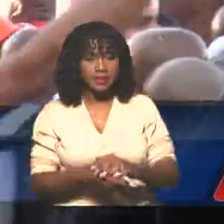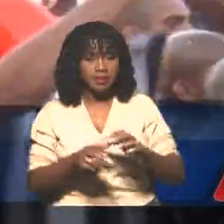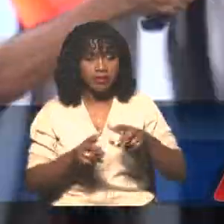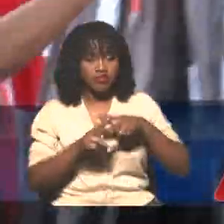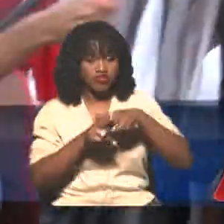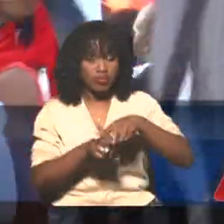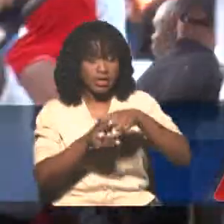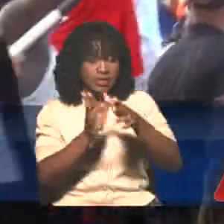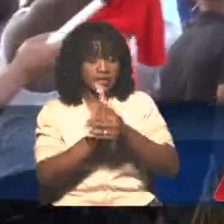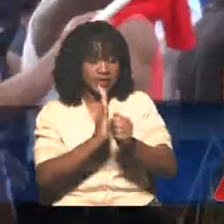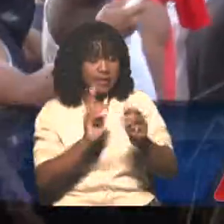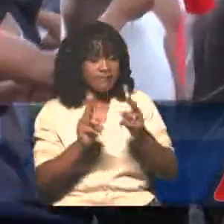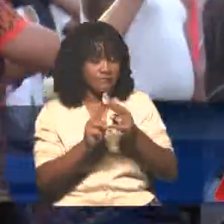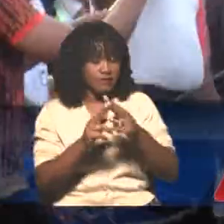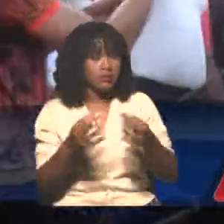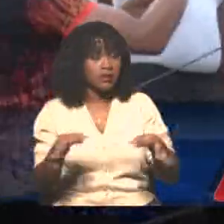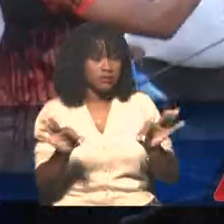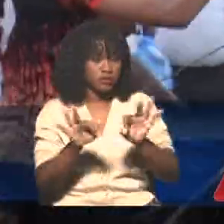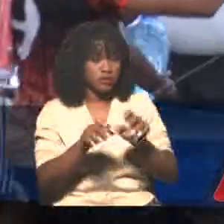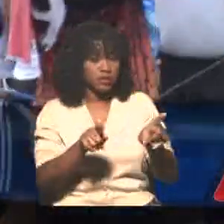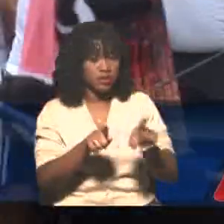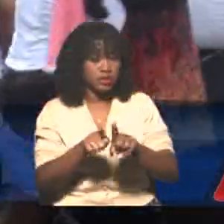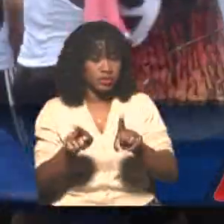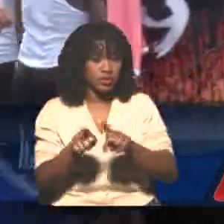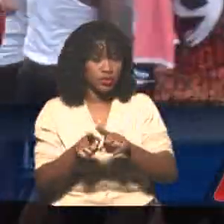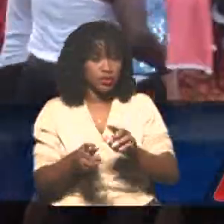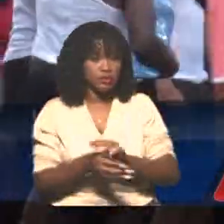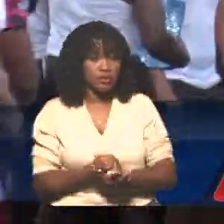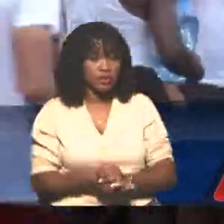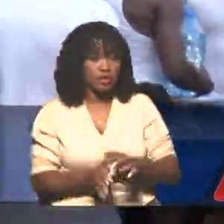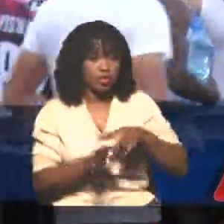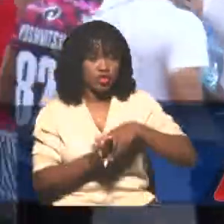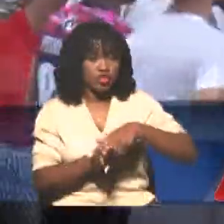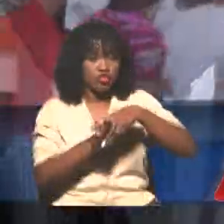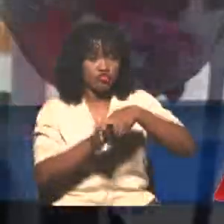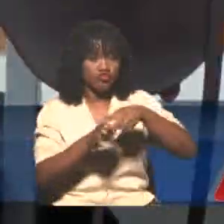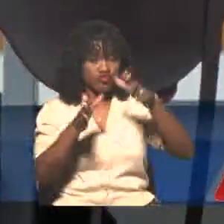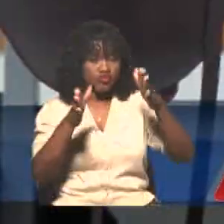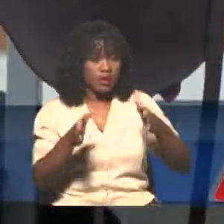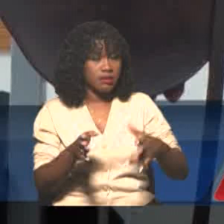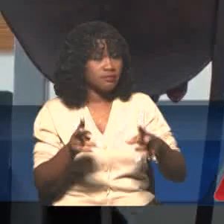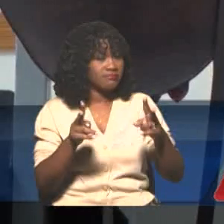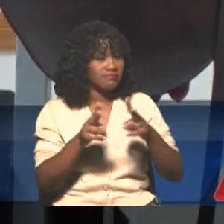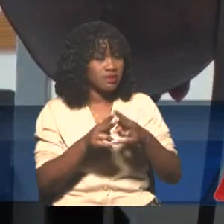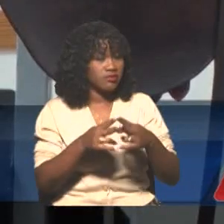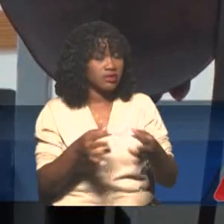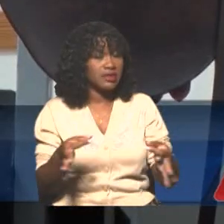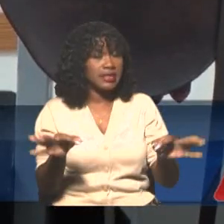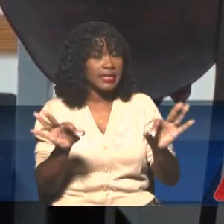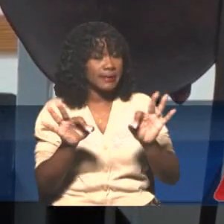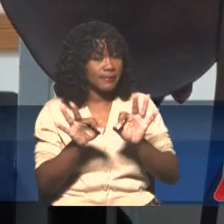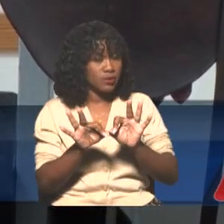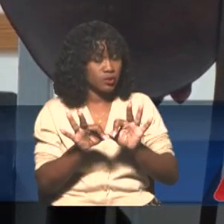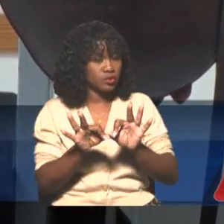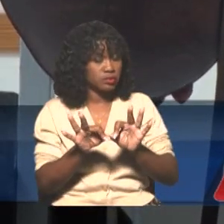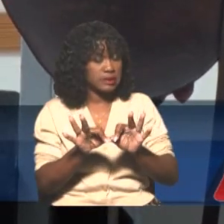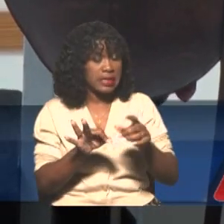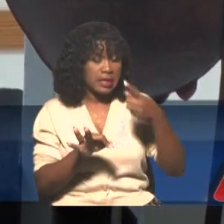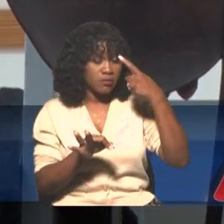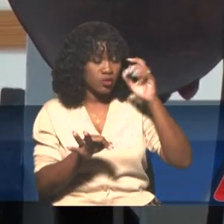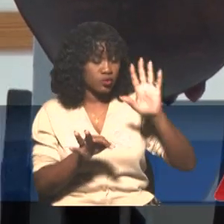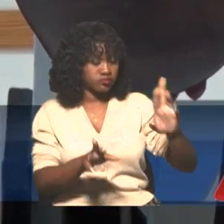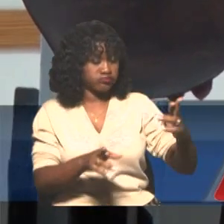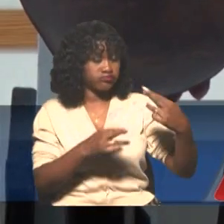role. The rider plays a very integral role in terms of his responsibility